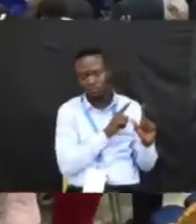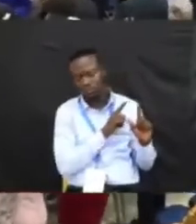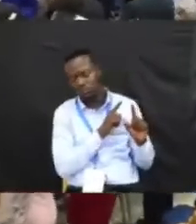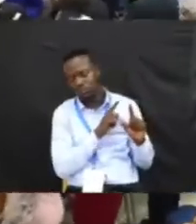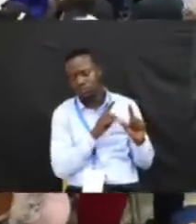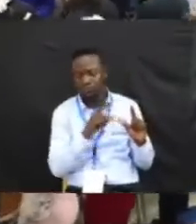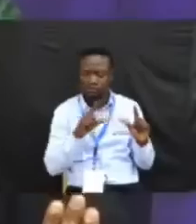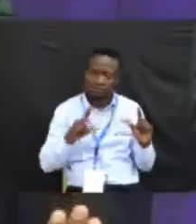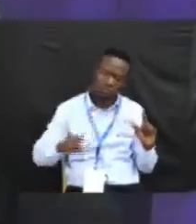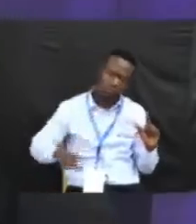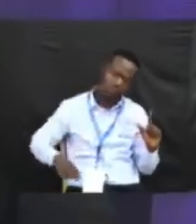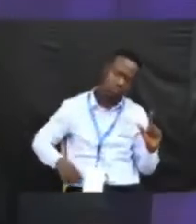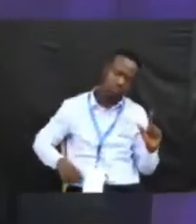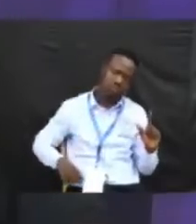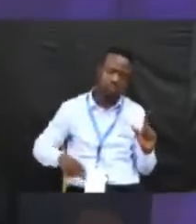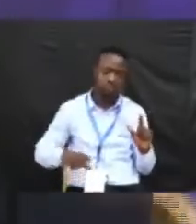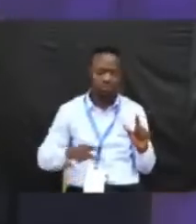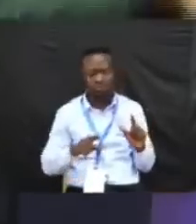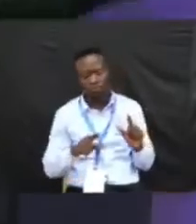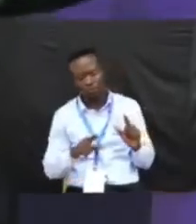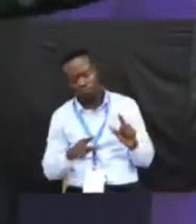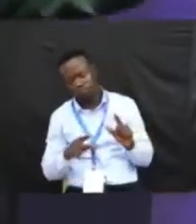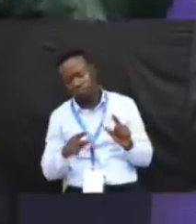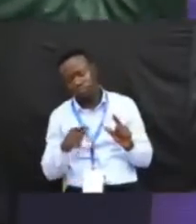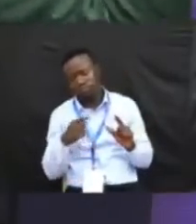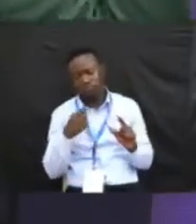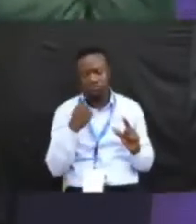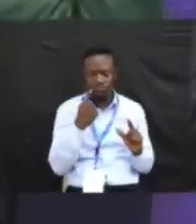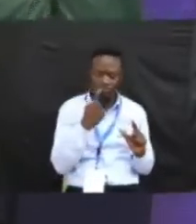Shall we be seated? Hallelujah.